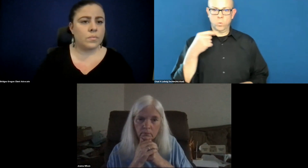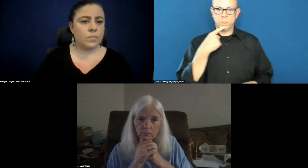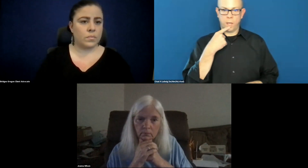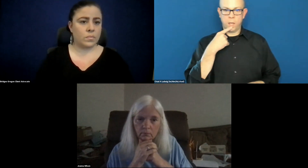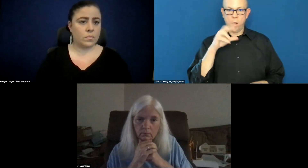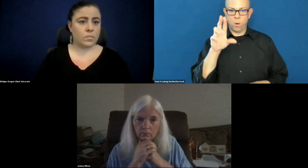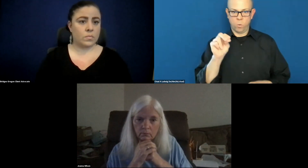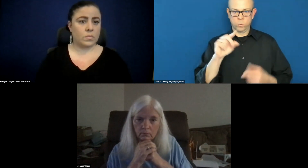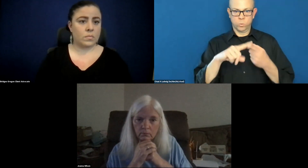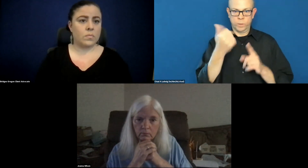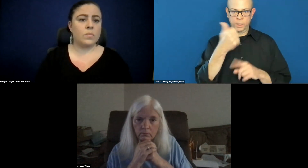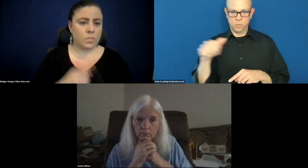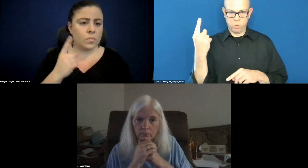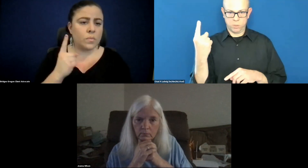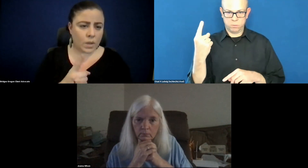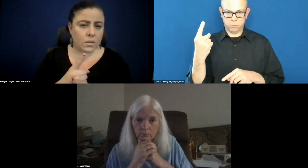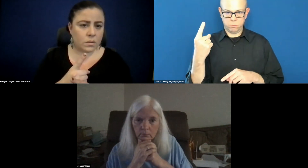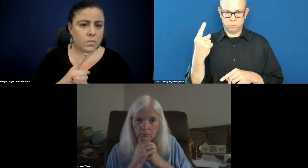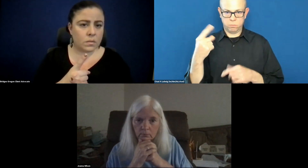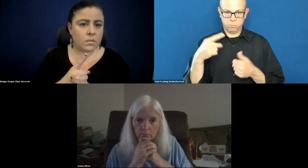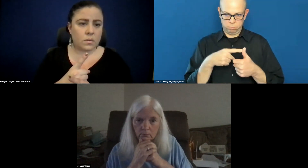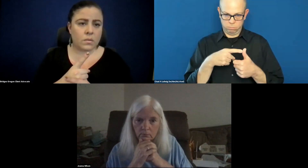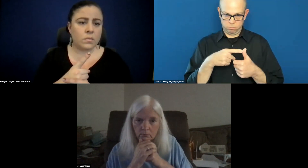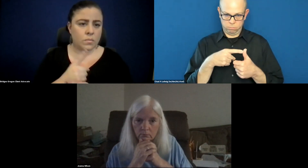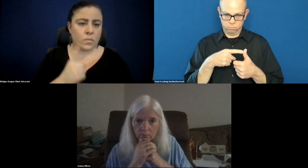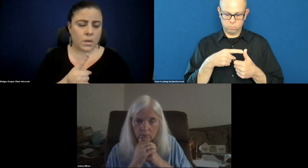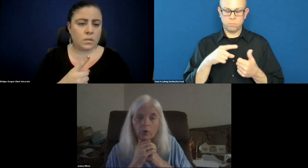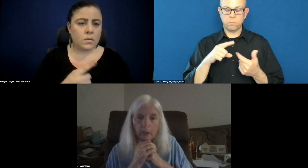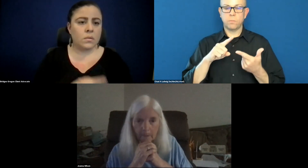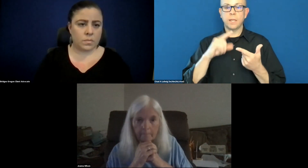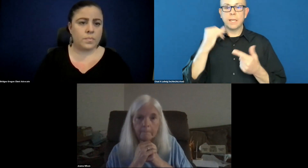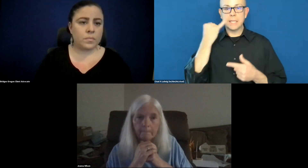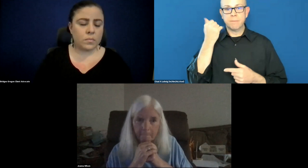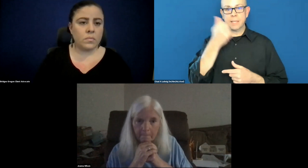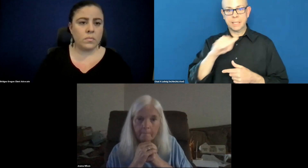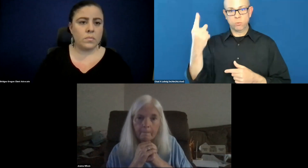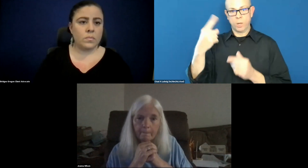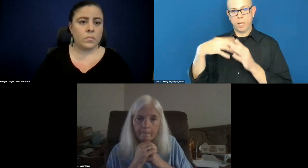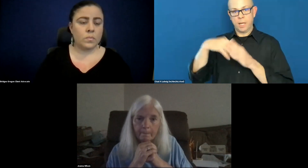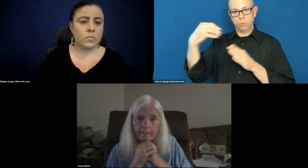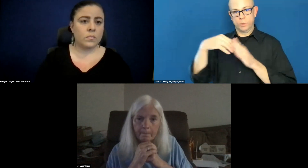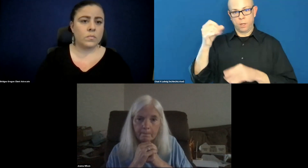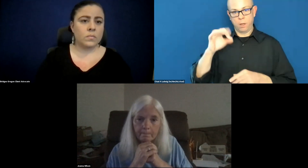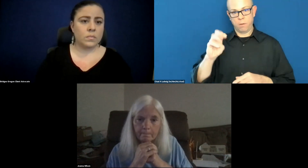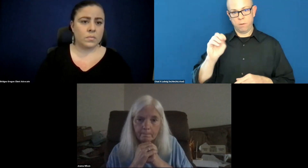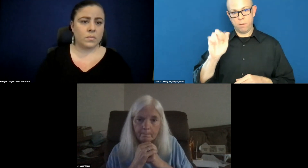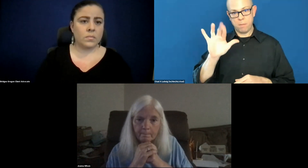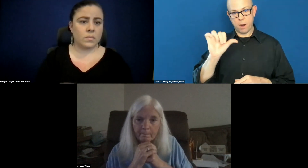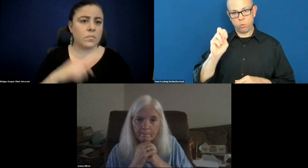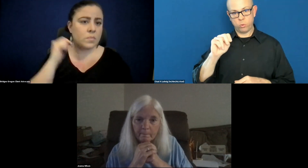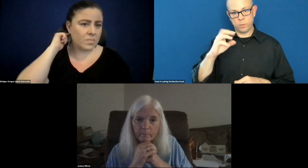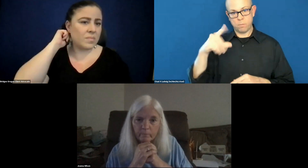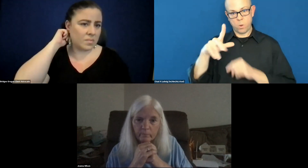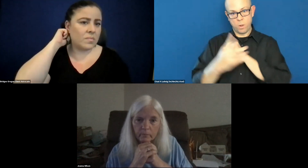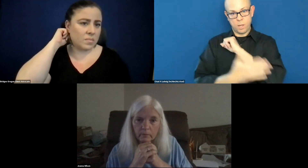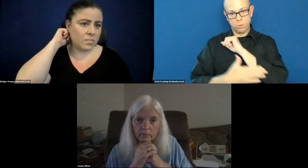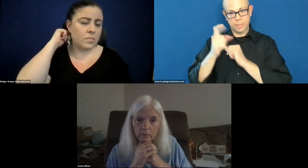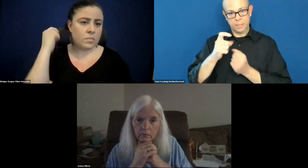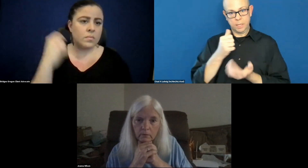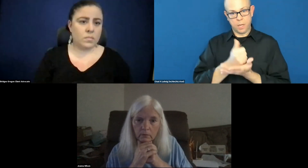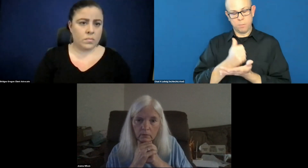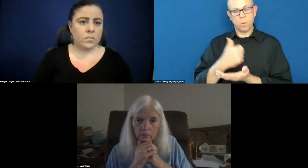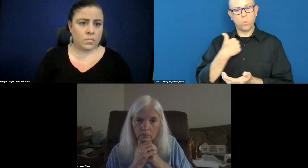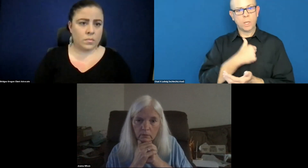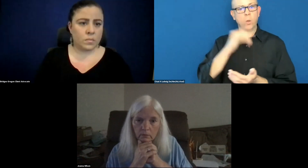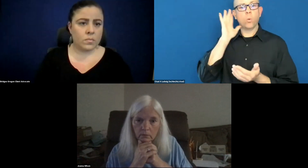the areas that you're working on that you can help? We will try to help anyone that we can, even if they're outside of